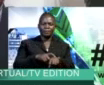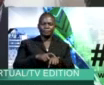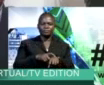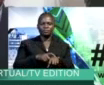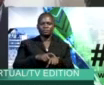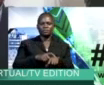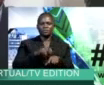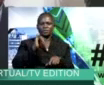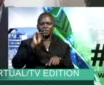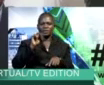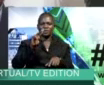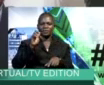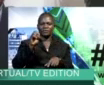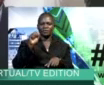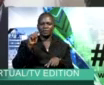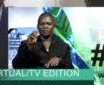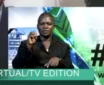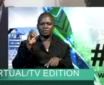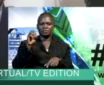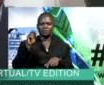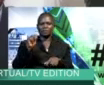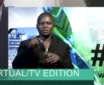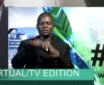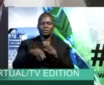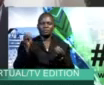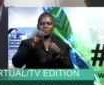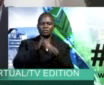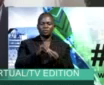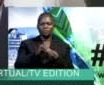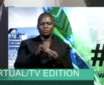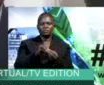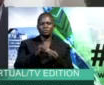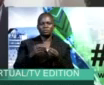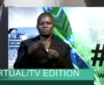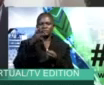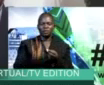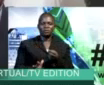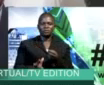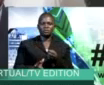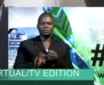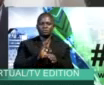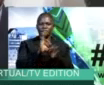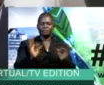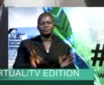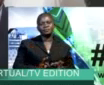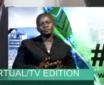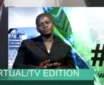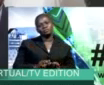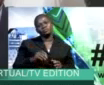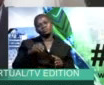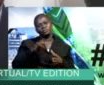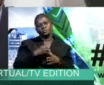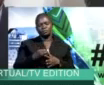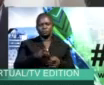In more developed financial climes, usually fund such things with either